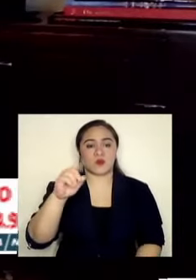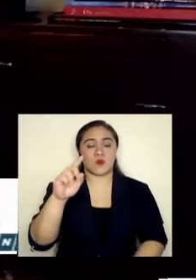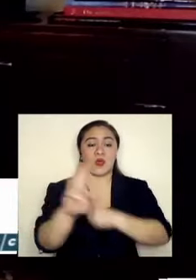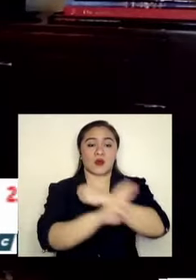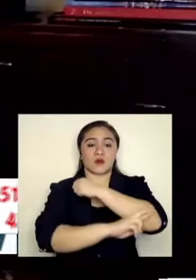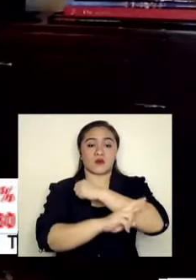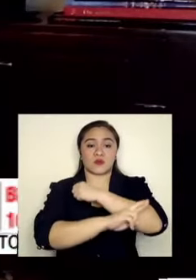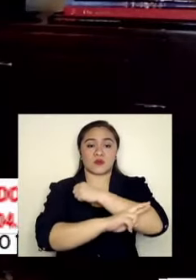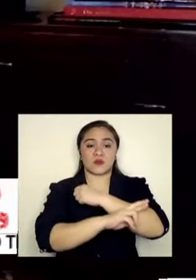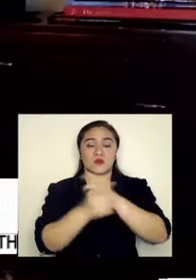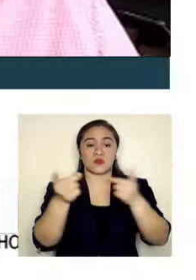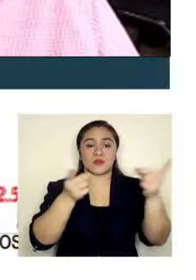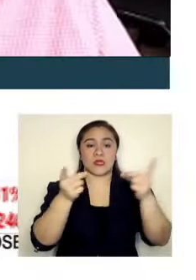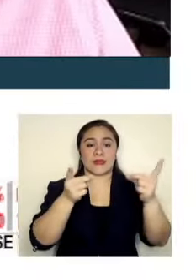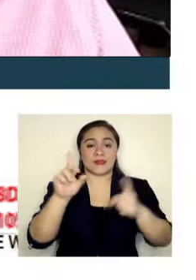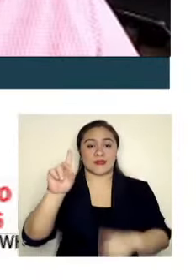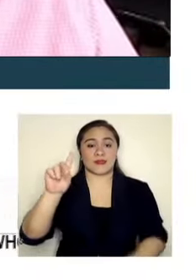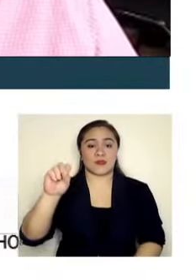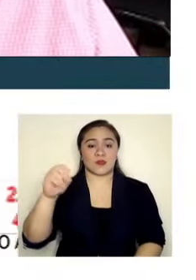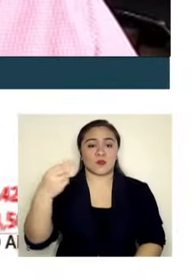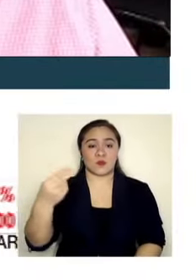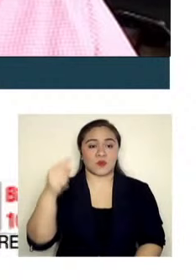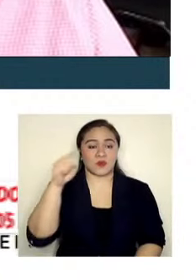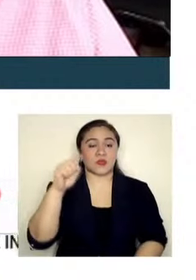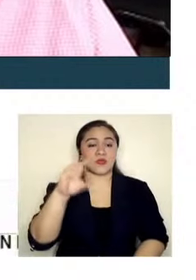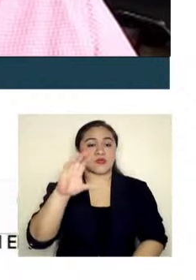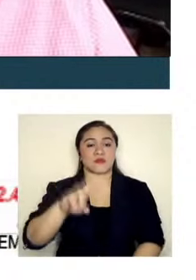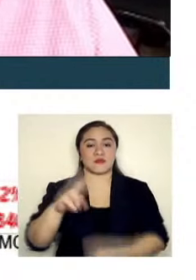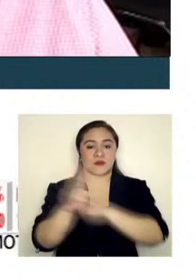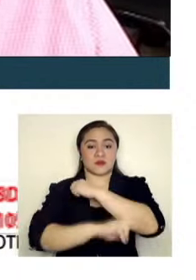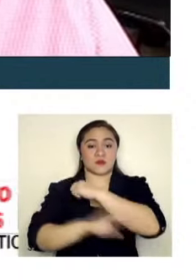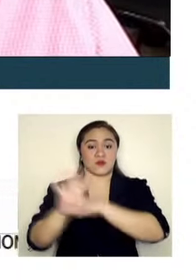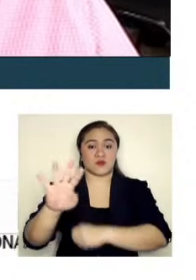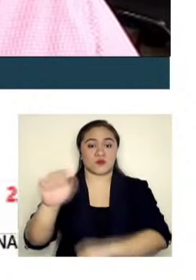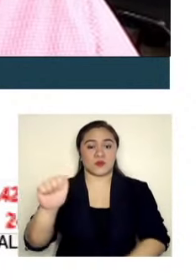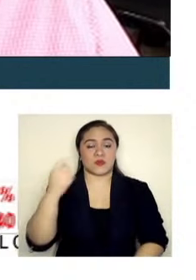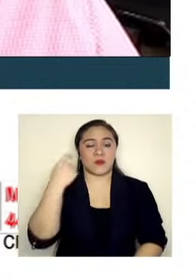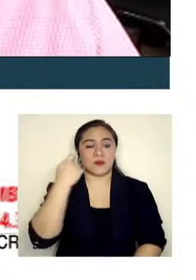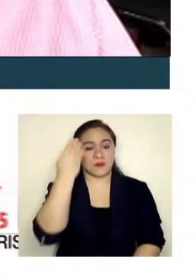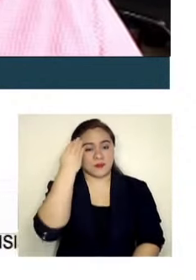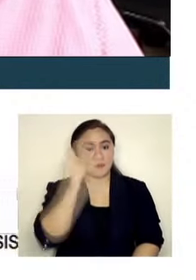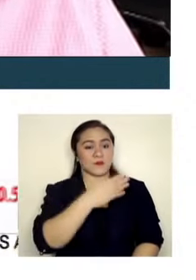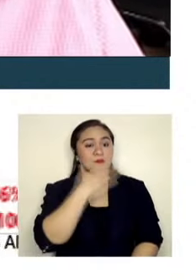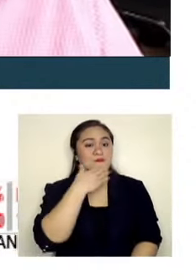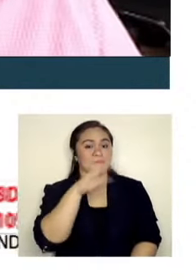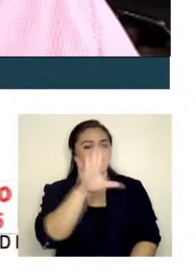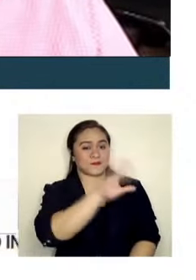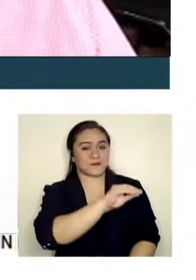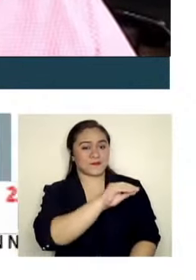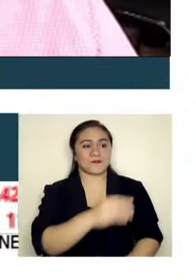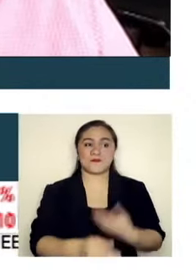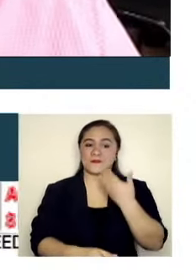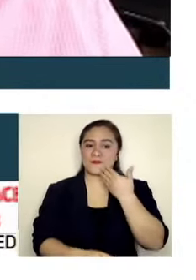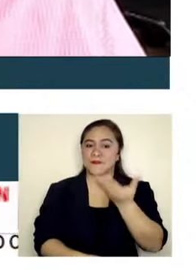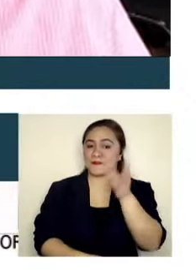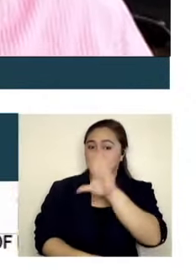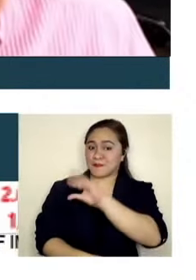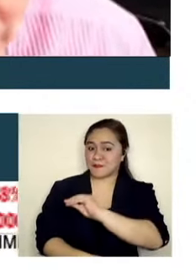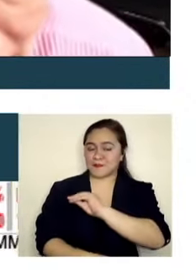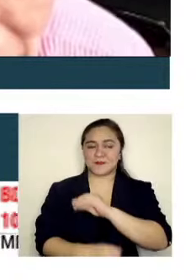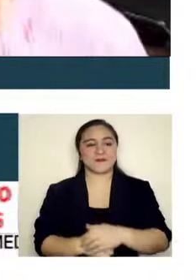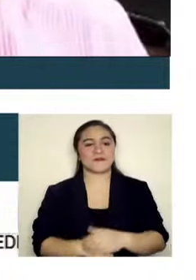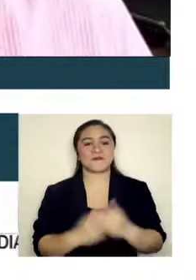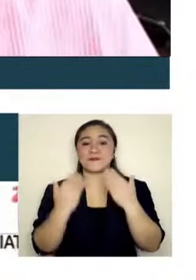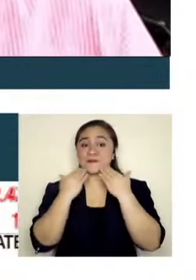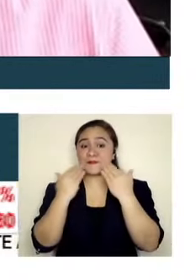director of the health department in Calabarzon. Dr. Janeiro, welcome to the program. Good afternoon. Good afternoon, Casey, and thank you for having